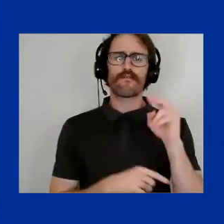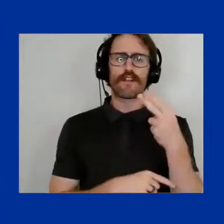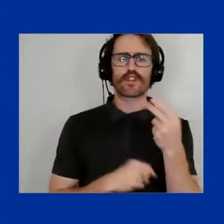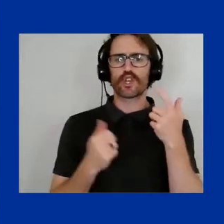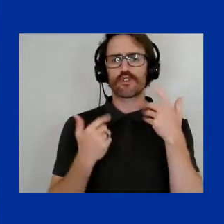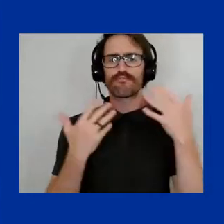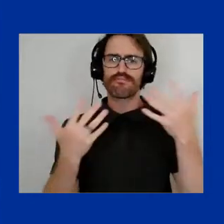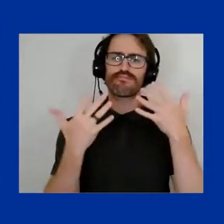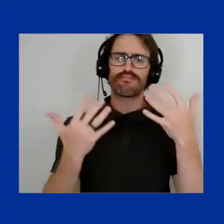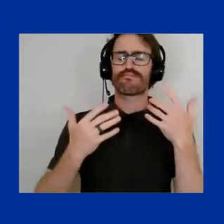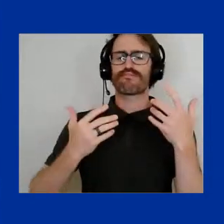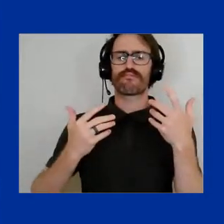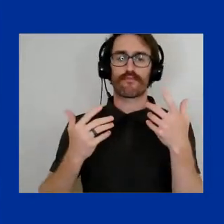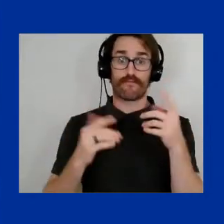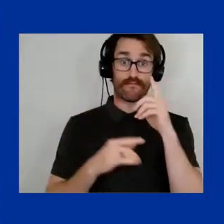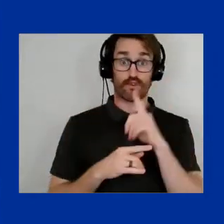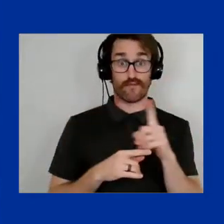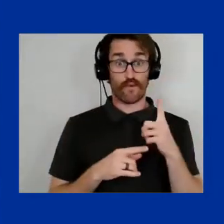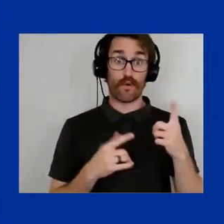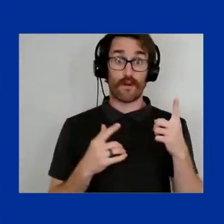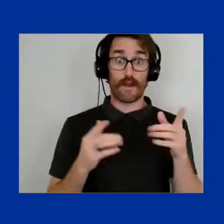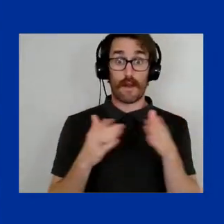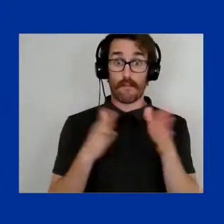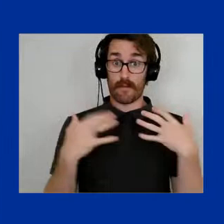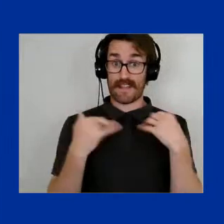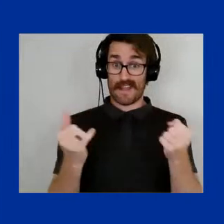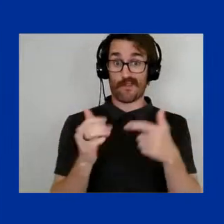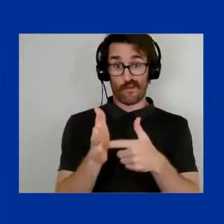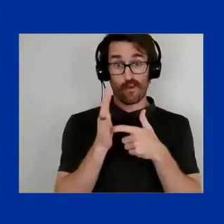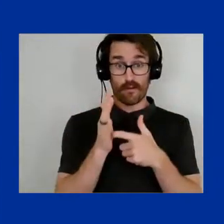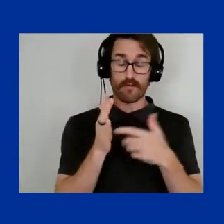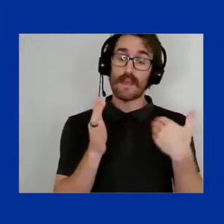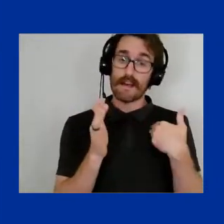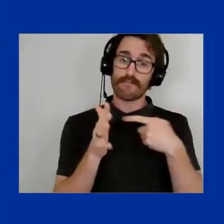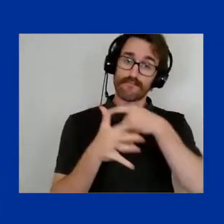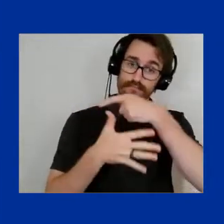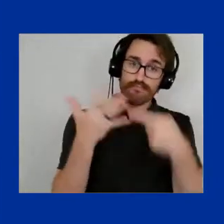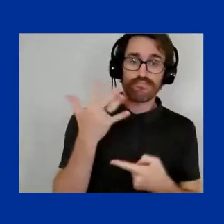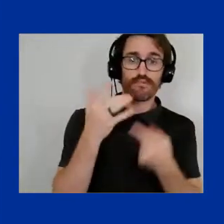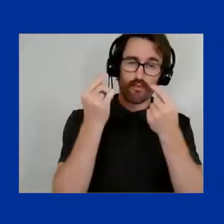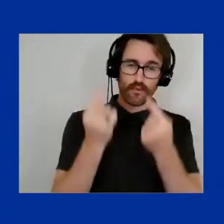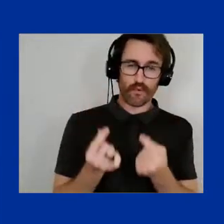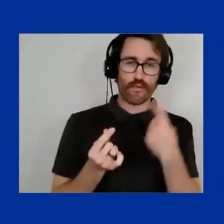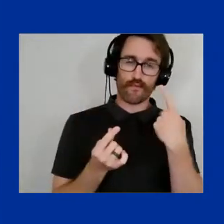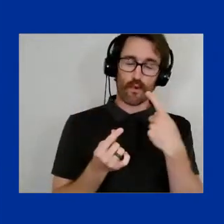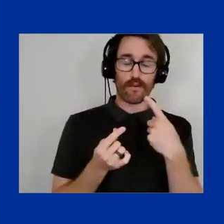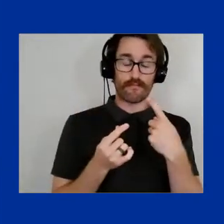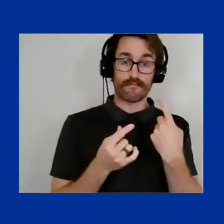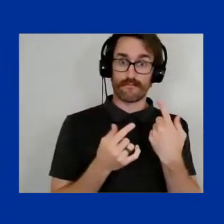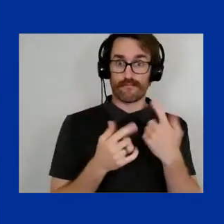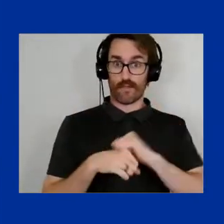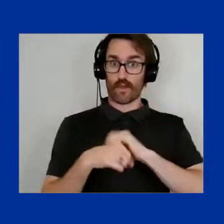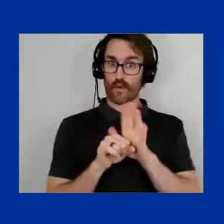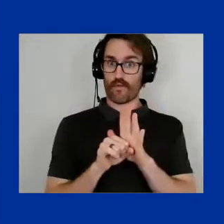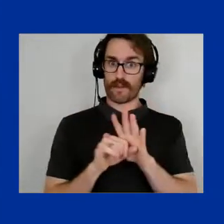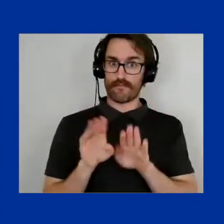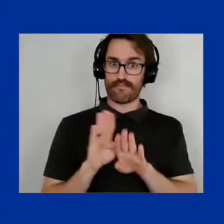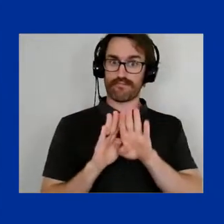and still respect the public health requirements that we need to all do to stop COVID from continuing to